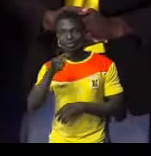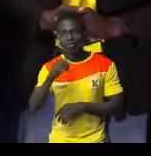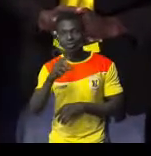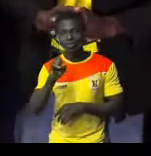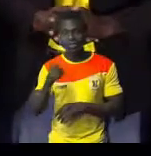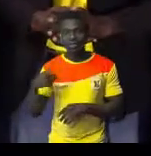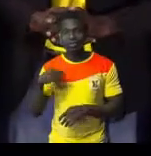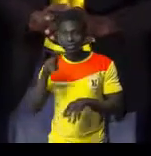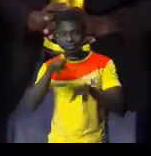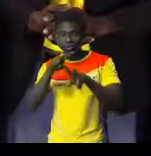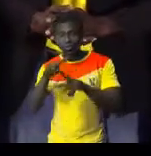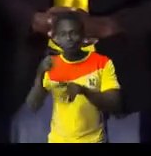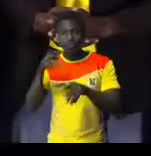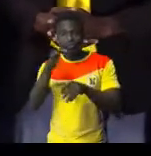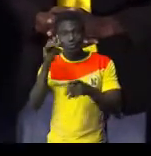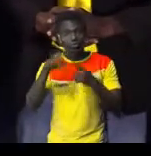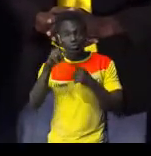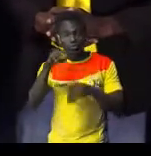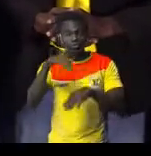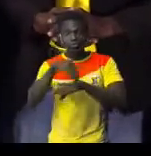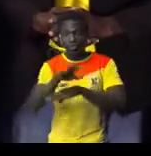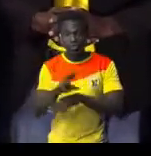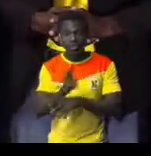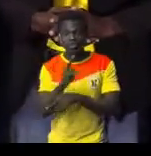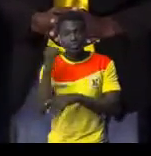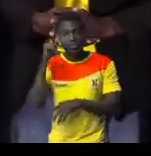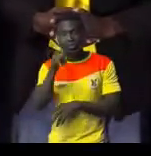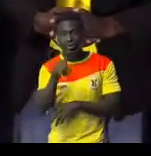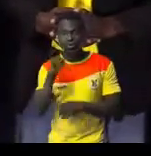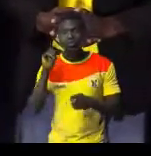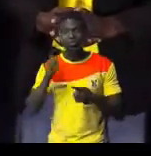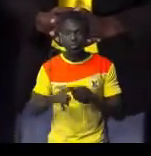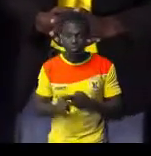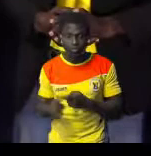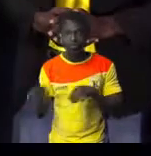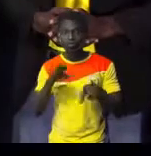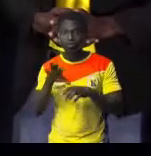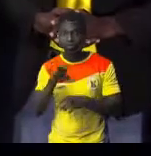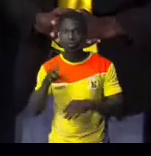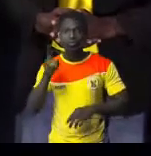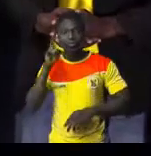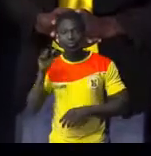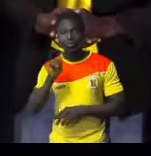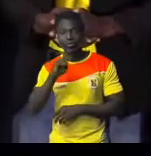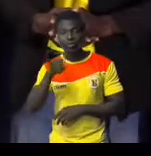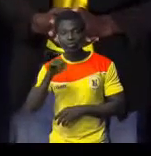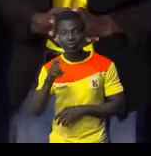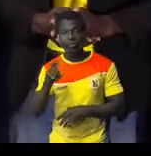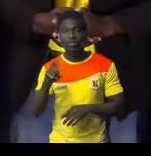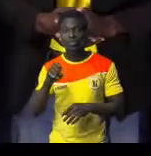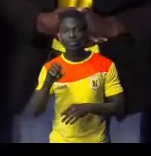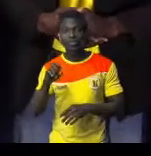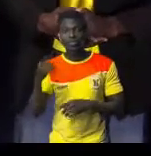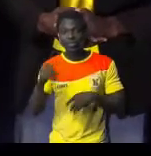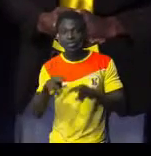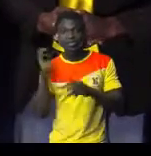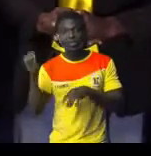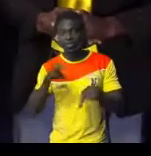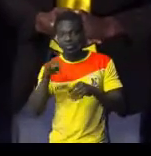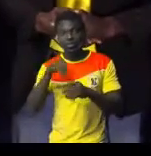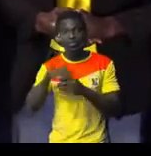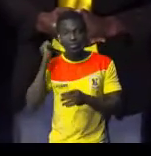looking forward to you sending videos of you portraying Uncle Agbaji the way he does in his lessons. I will evaluate